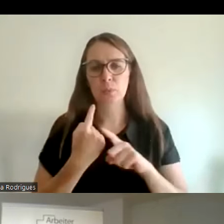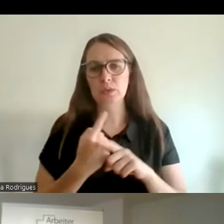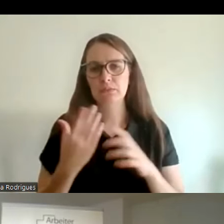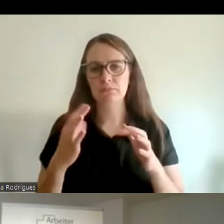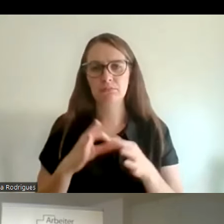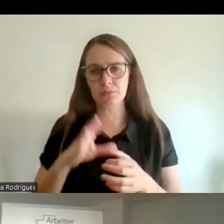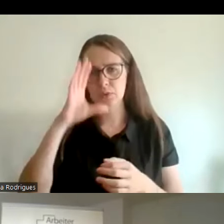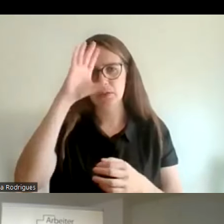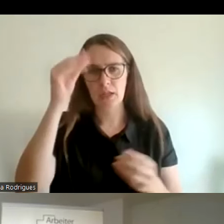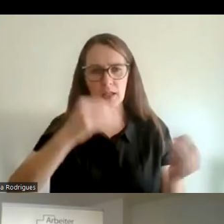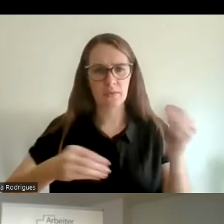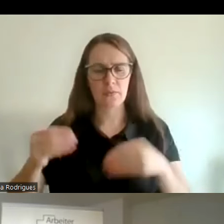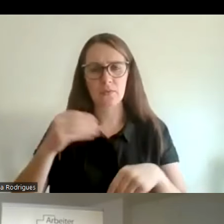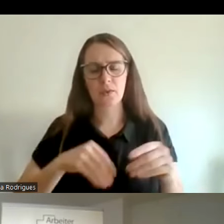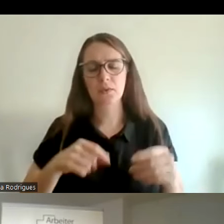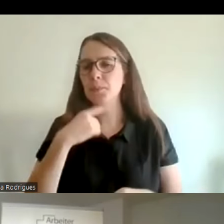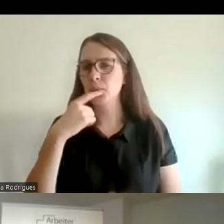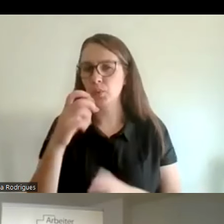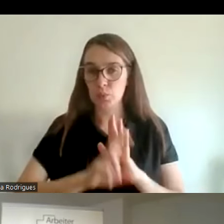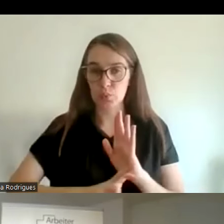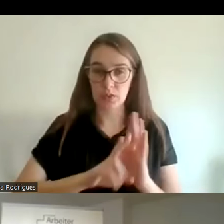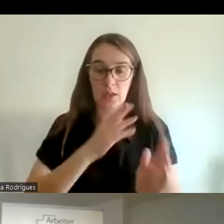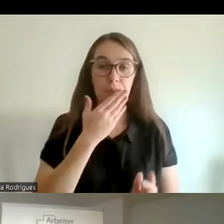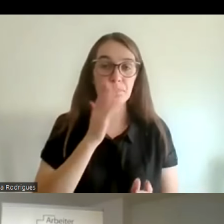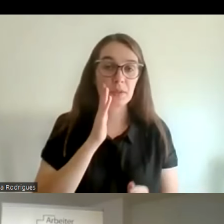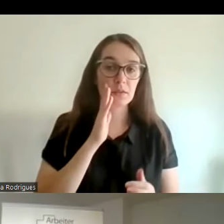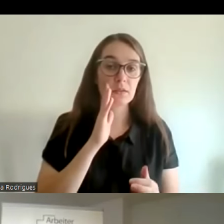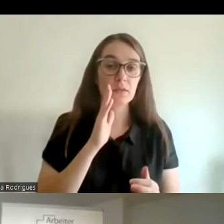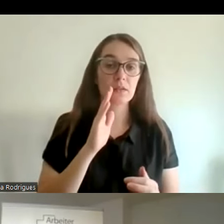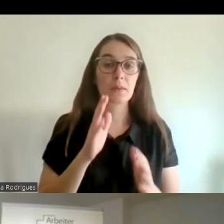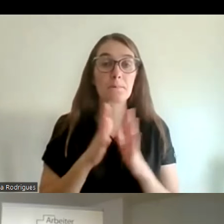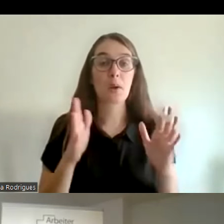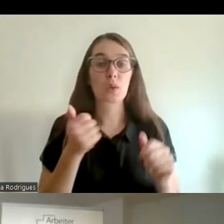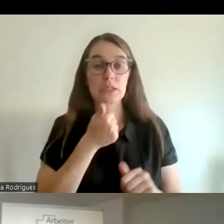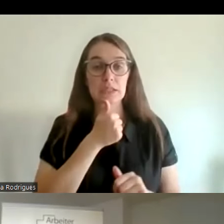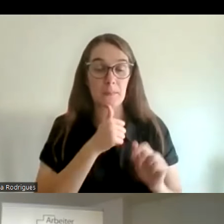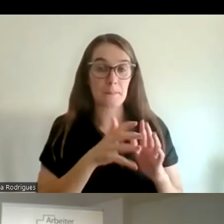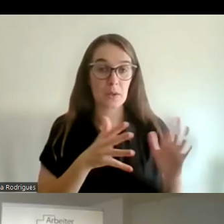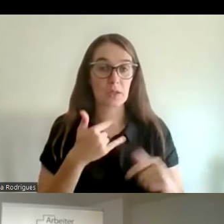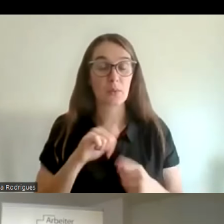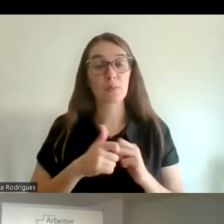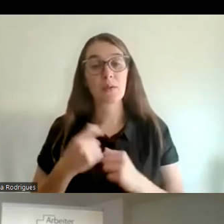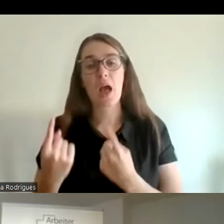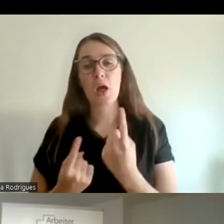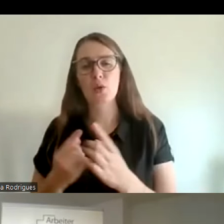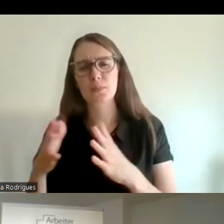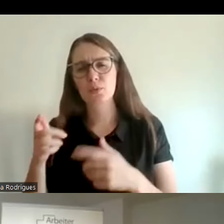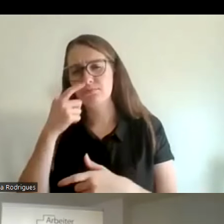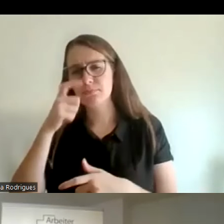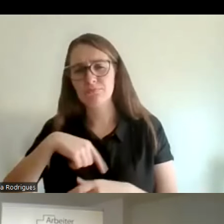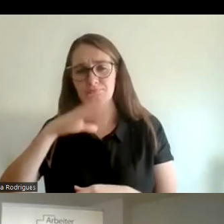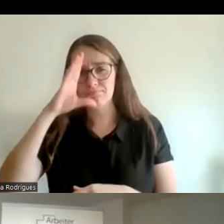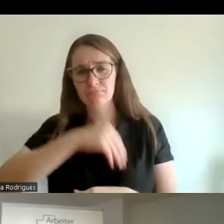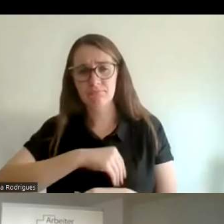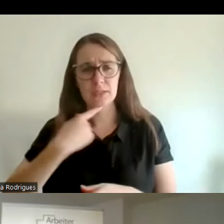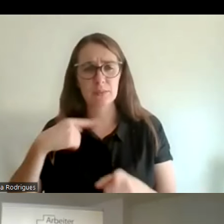government elections. Usually the results depend on the vast majority decision, but most people don't understand politics at all.